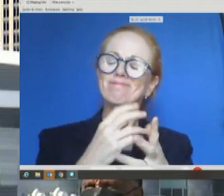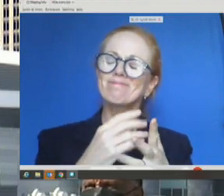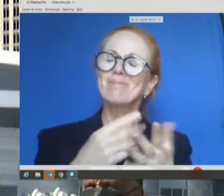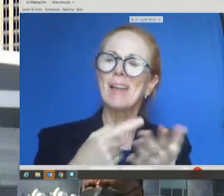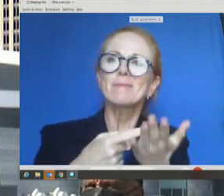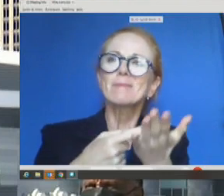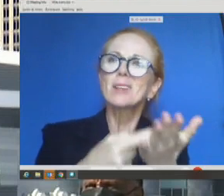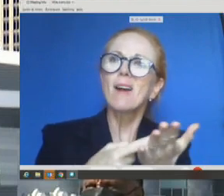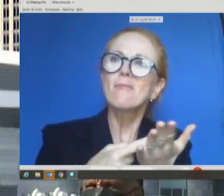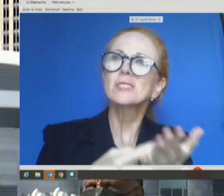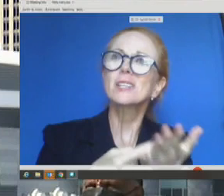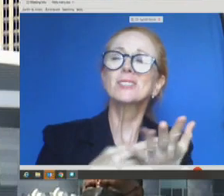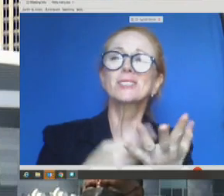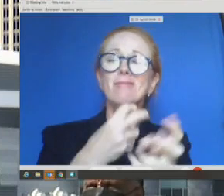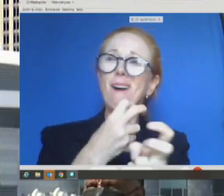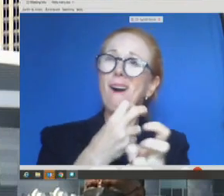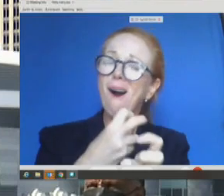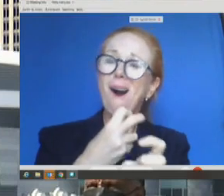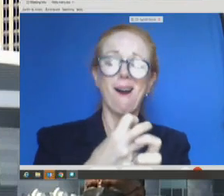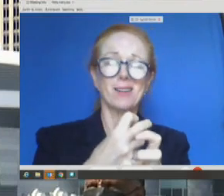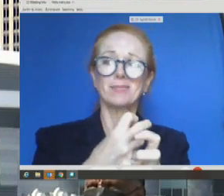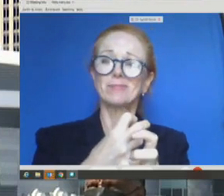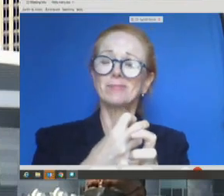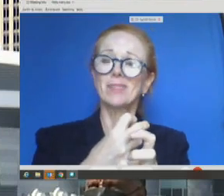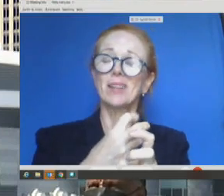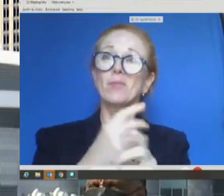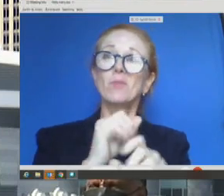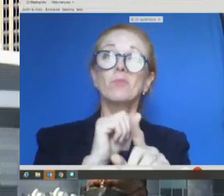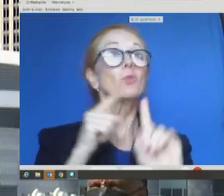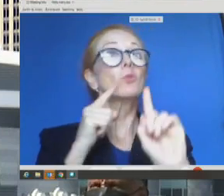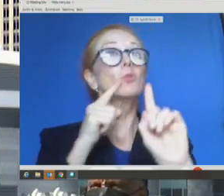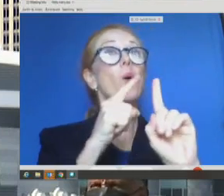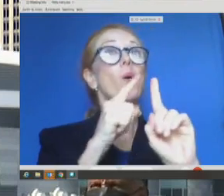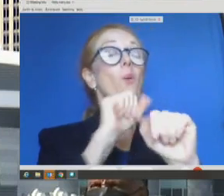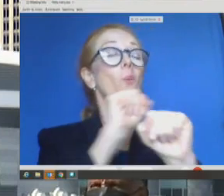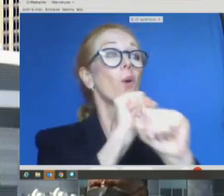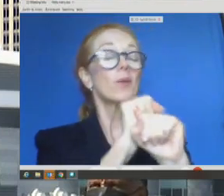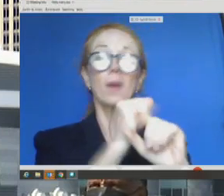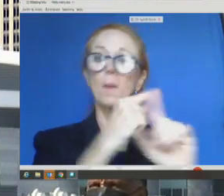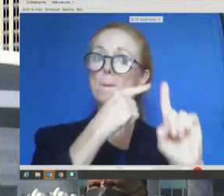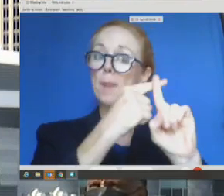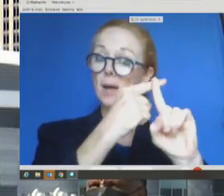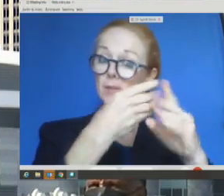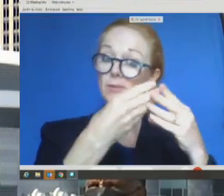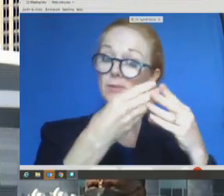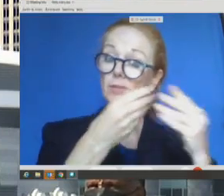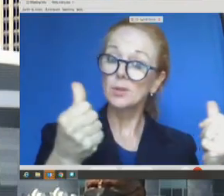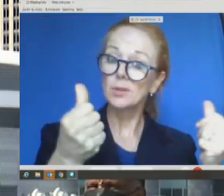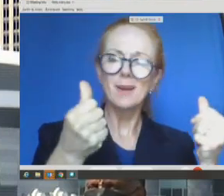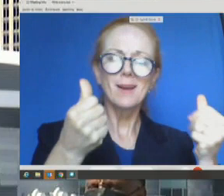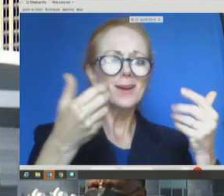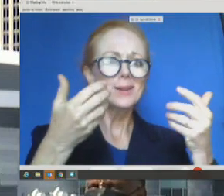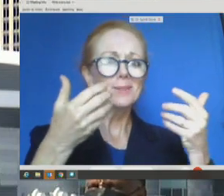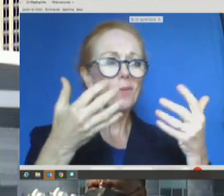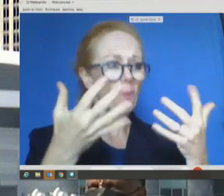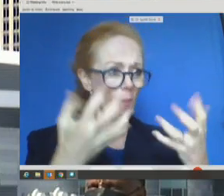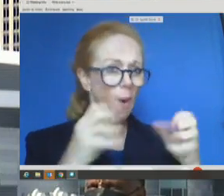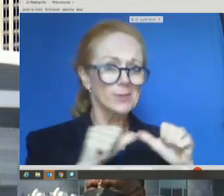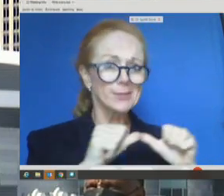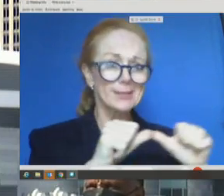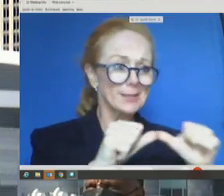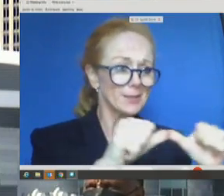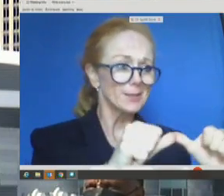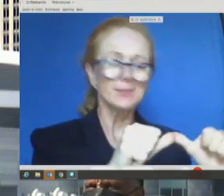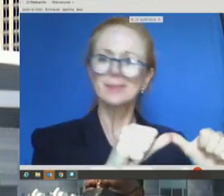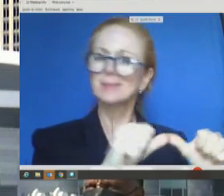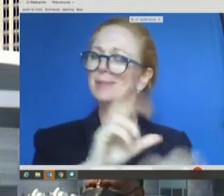conversation and work together on positive solutions. None of us want situations like this to continue to happen, and that means that